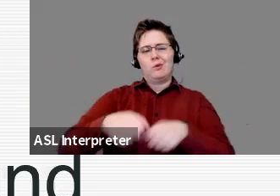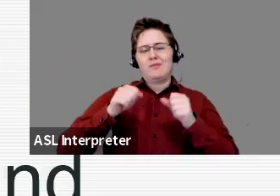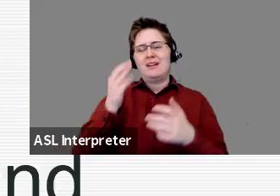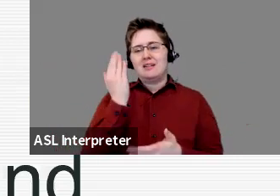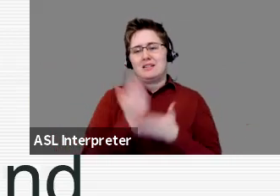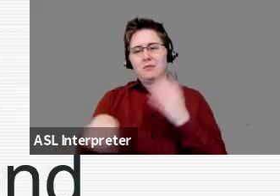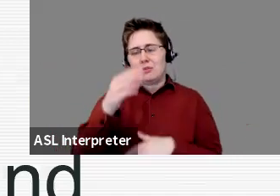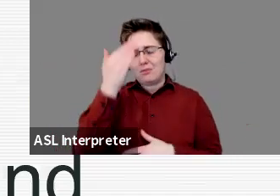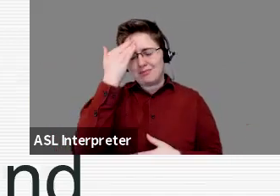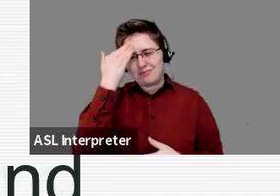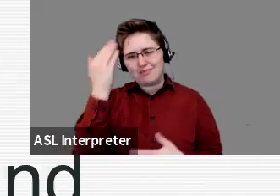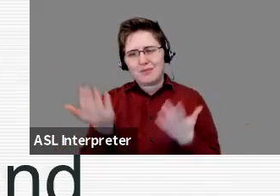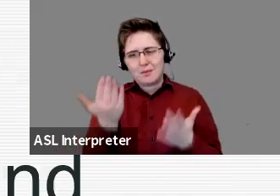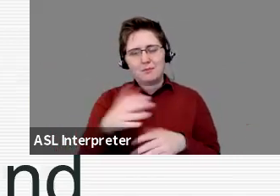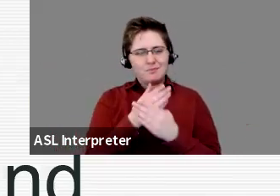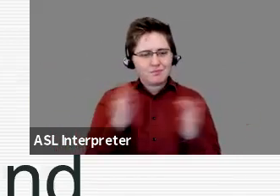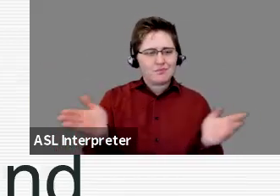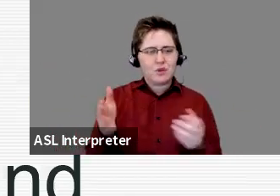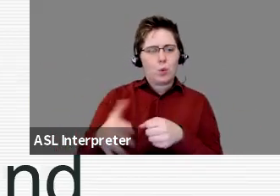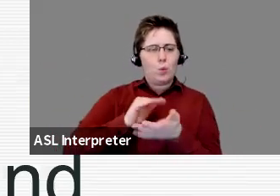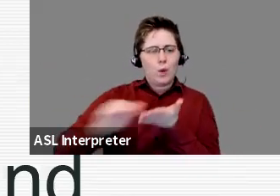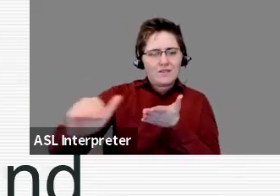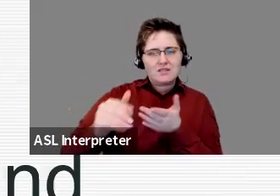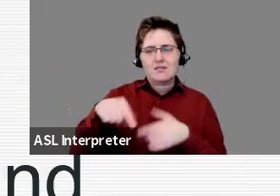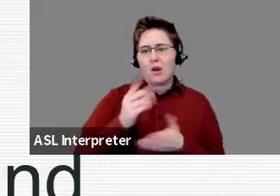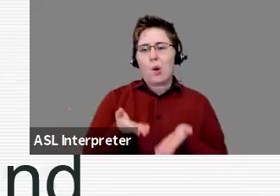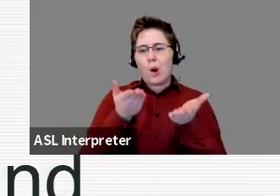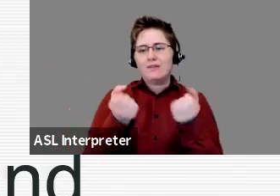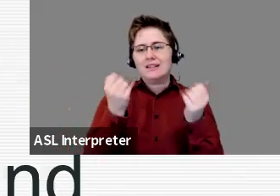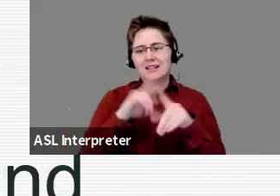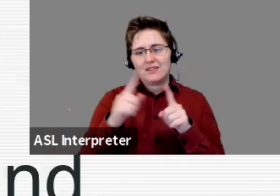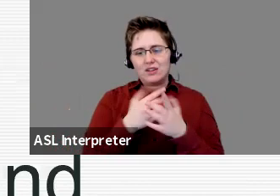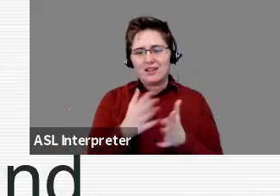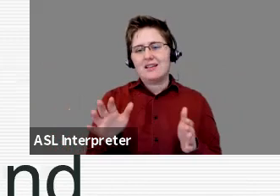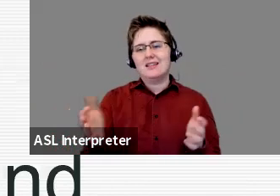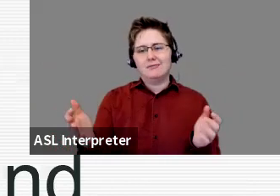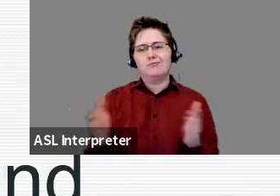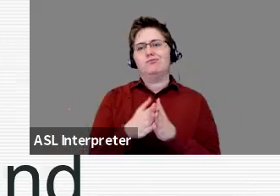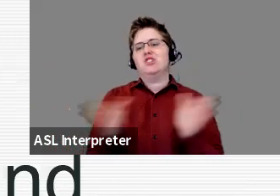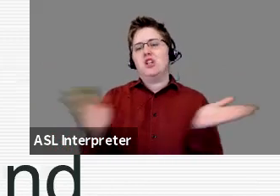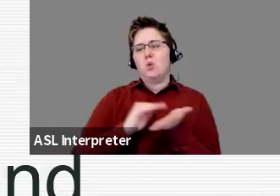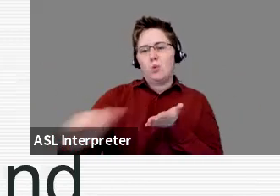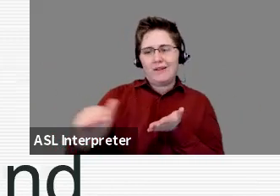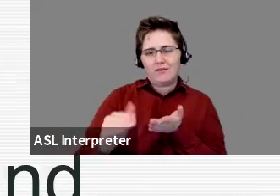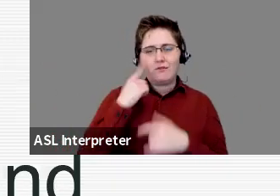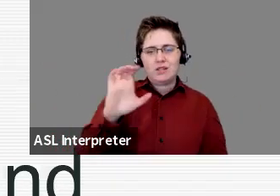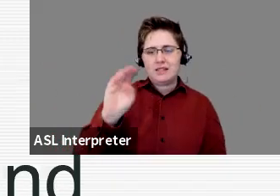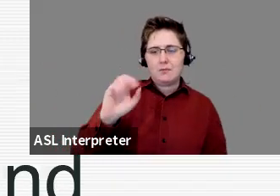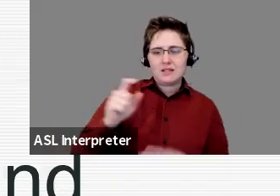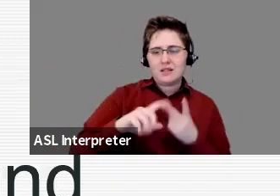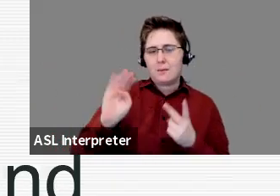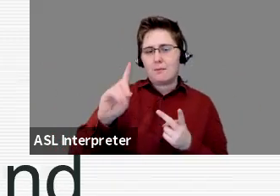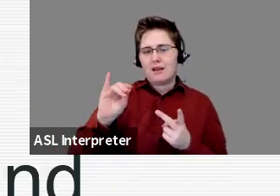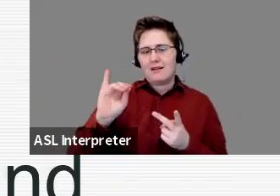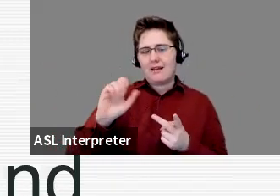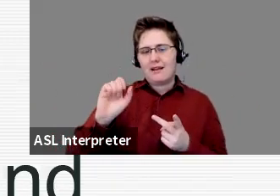aware of those. These offer a lot of different things. Like I said, it's a blanket waiver for CMS and Medicaid providers. And